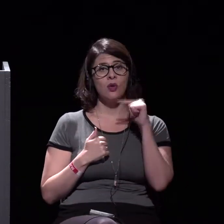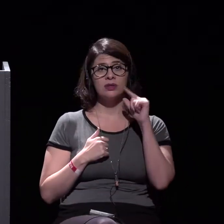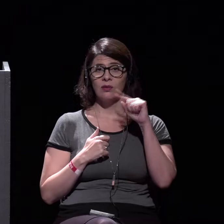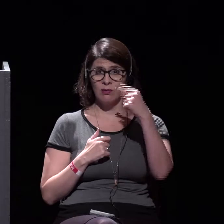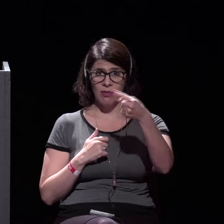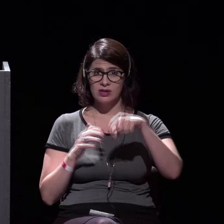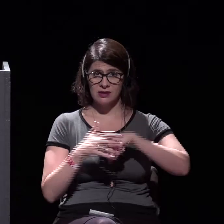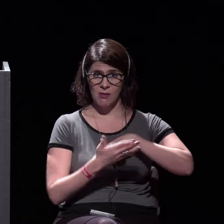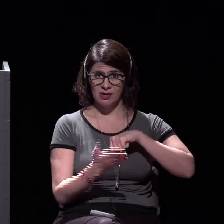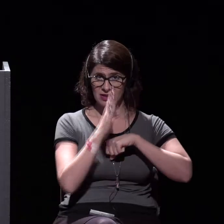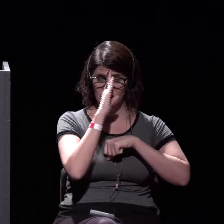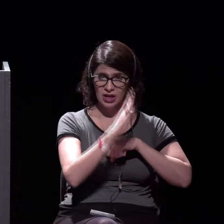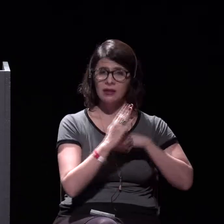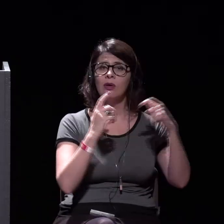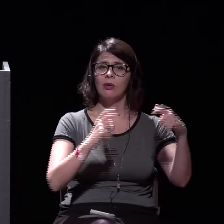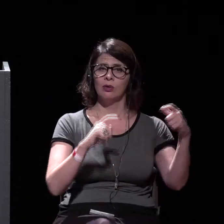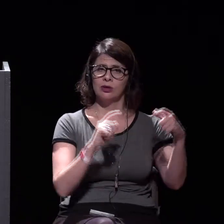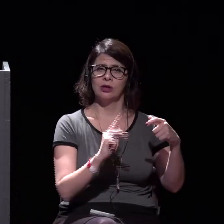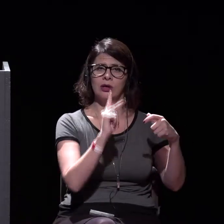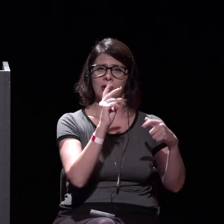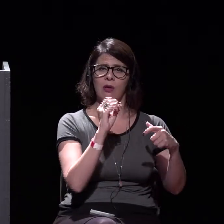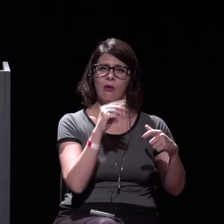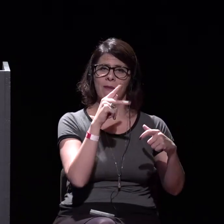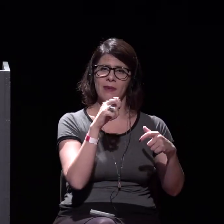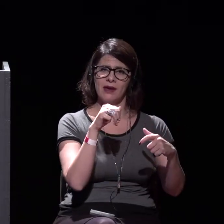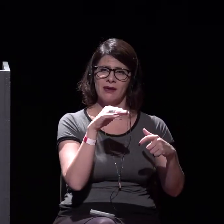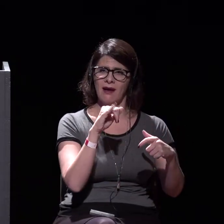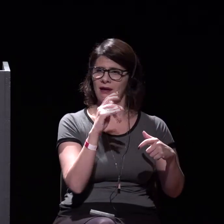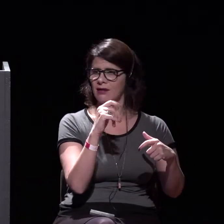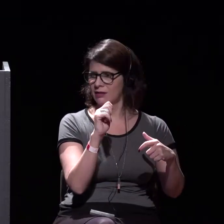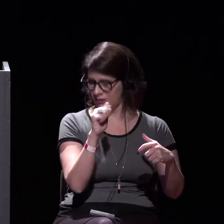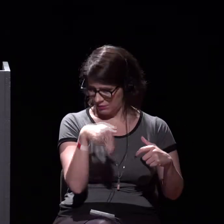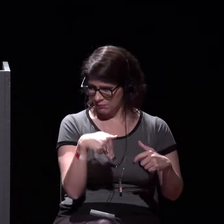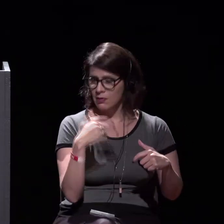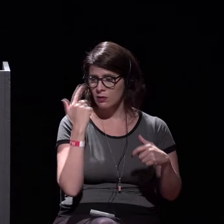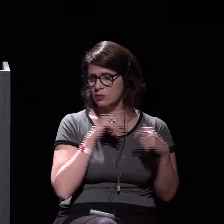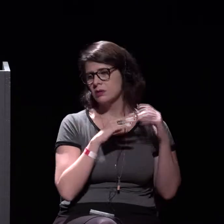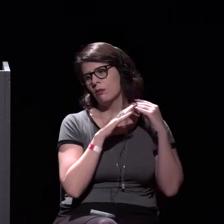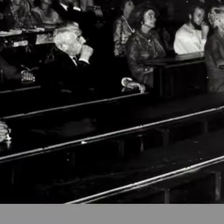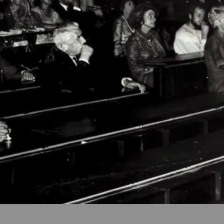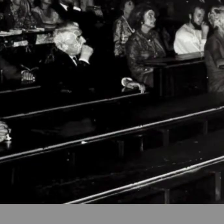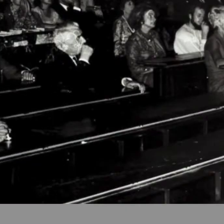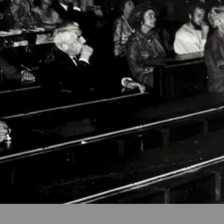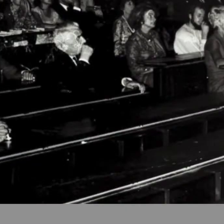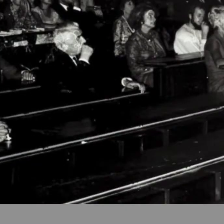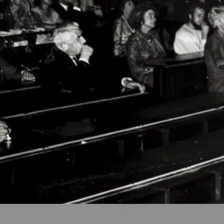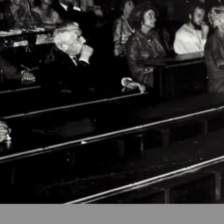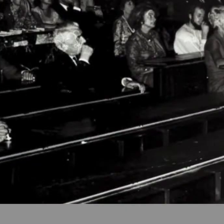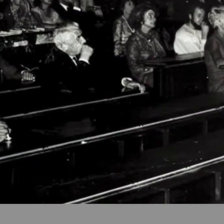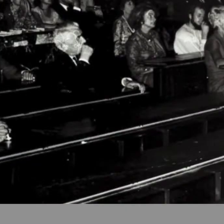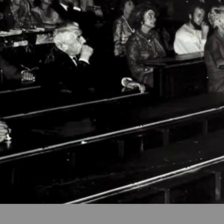model of one member, one vote was established. But the other thing that happened was this